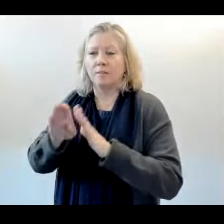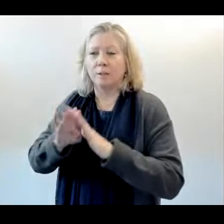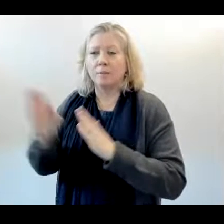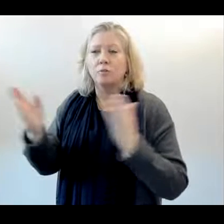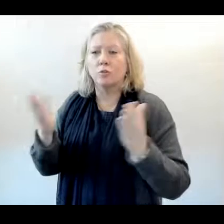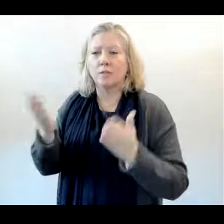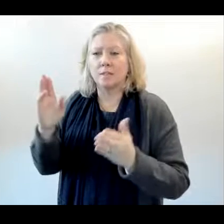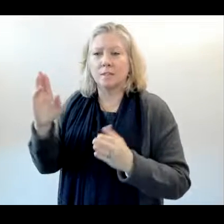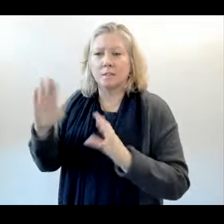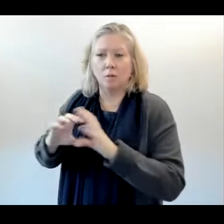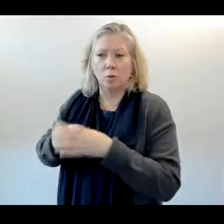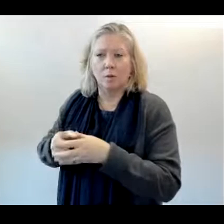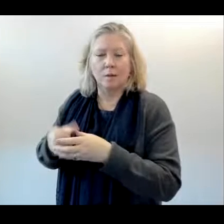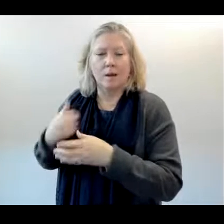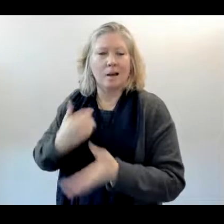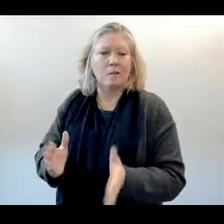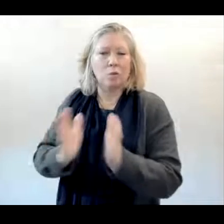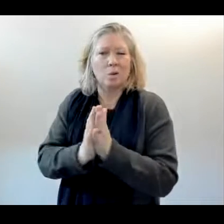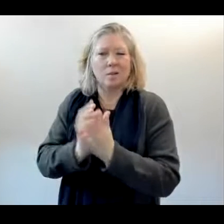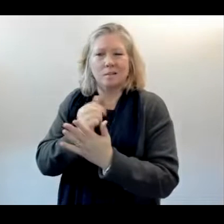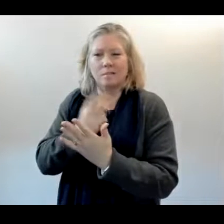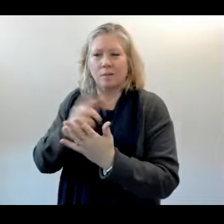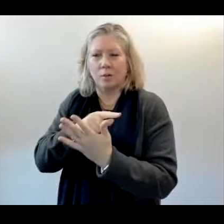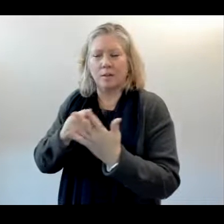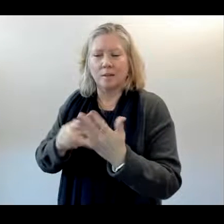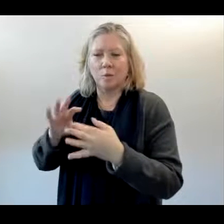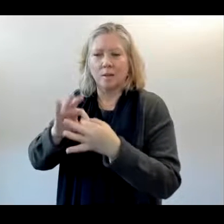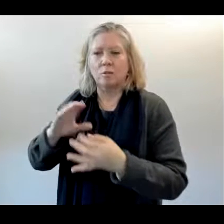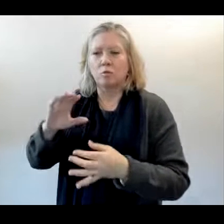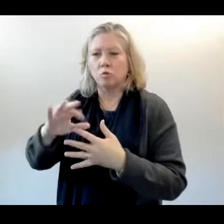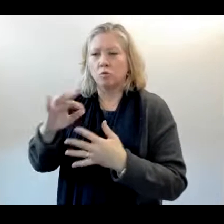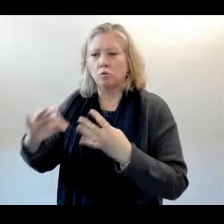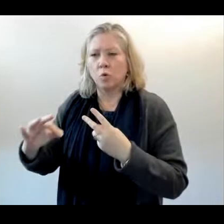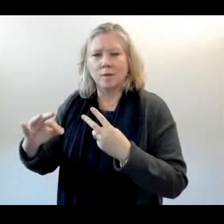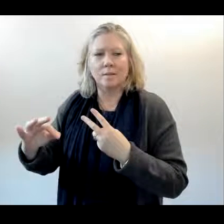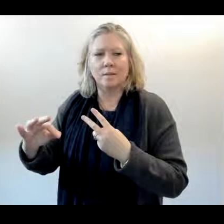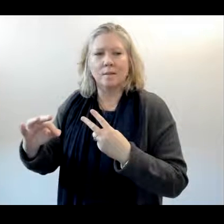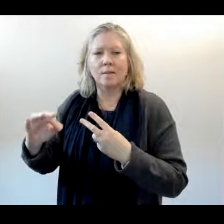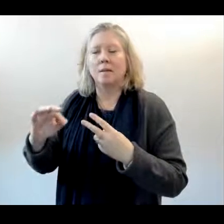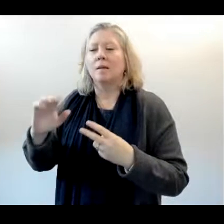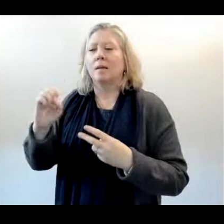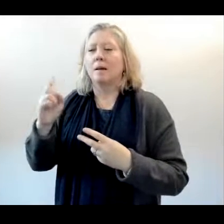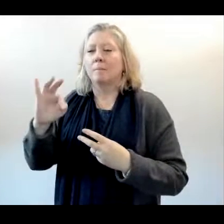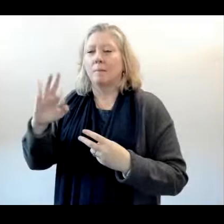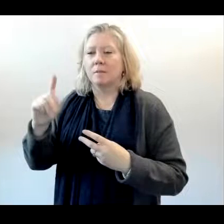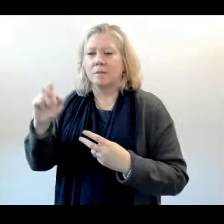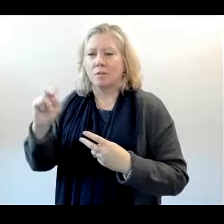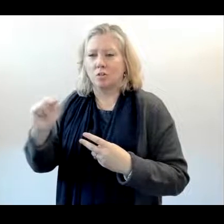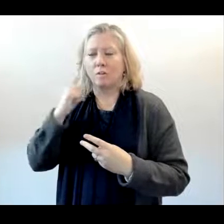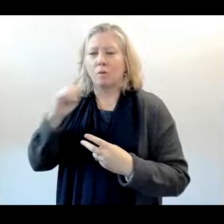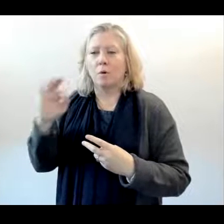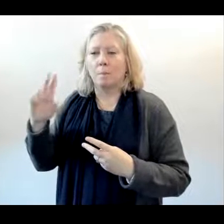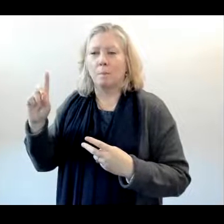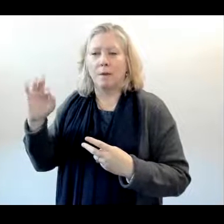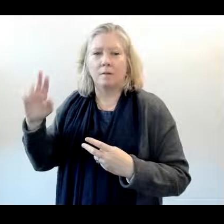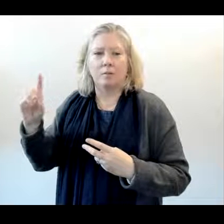authorization for a number of items related to the Choice Implementation Grant application for Bedford Dwellings. These items include the